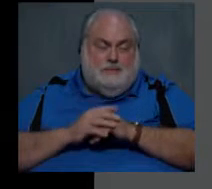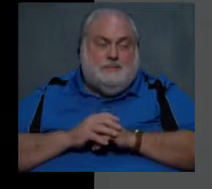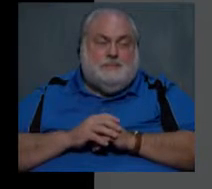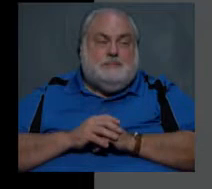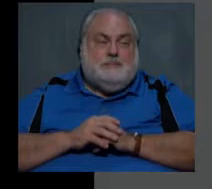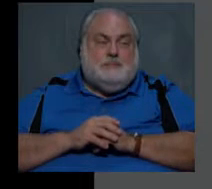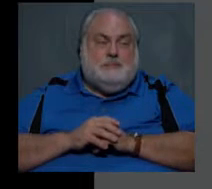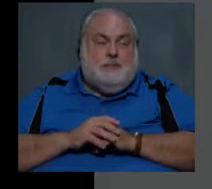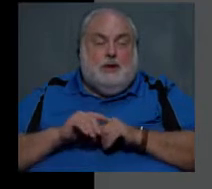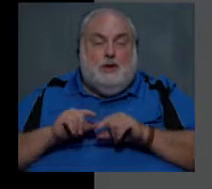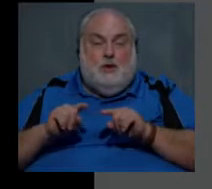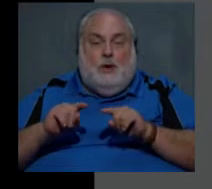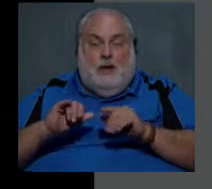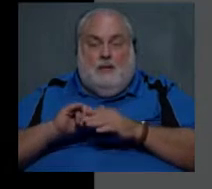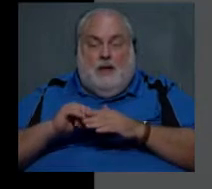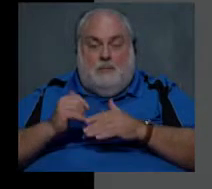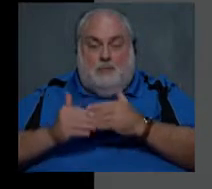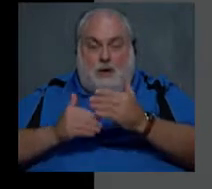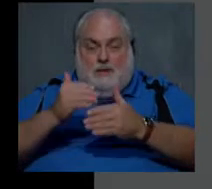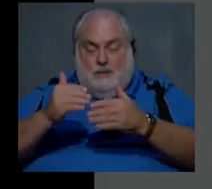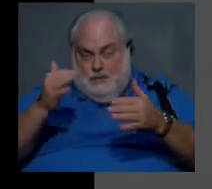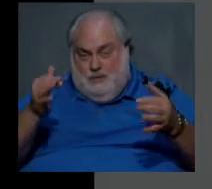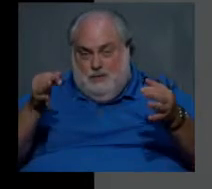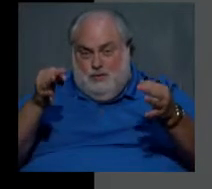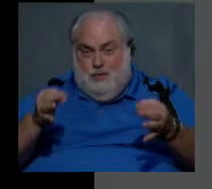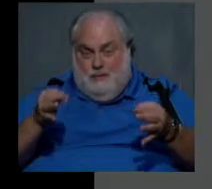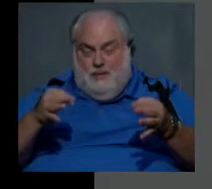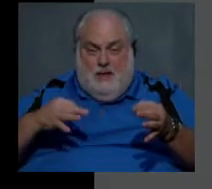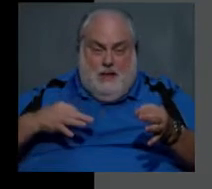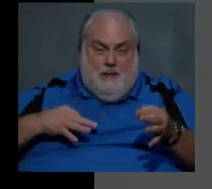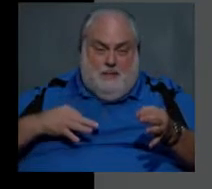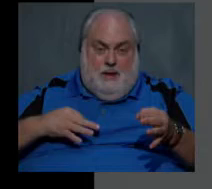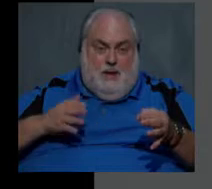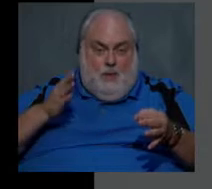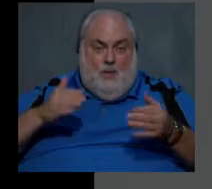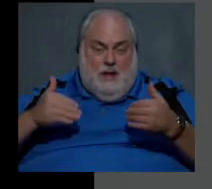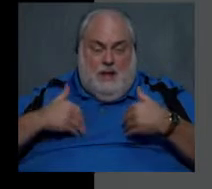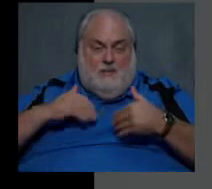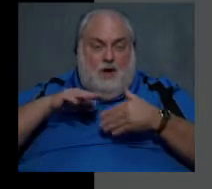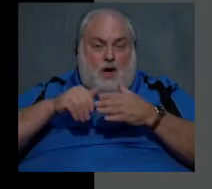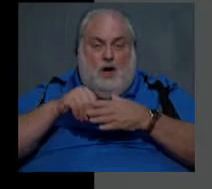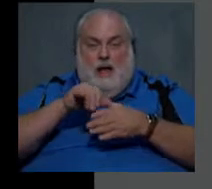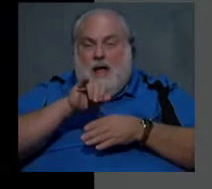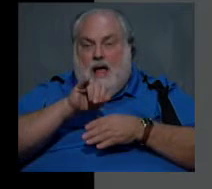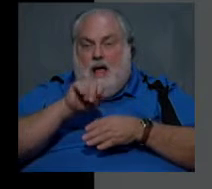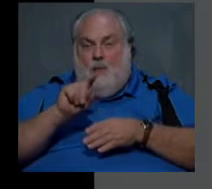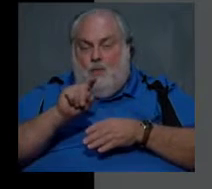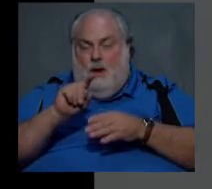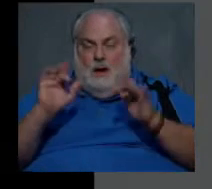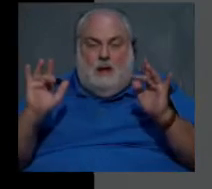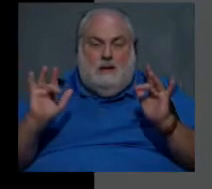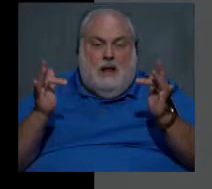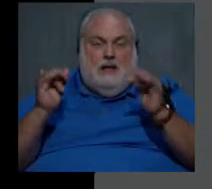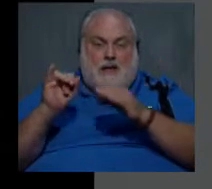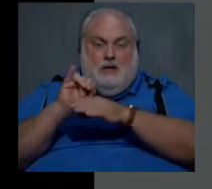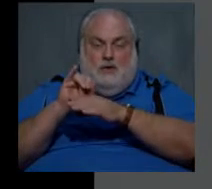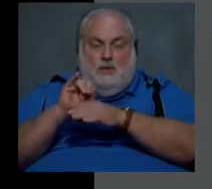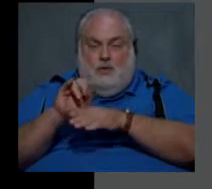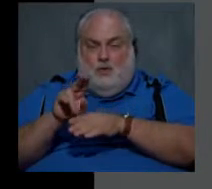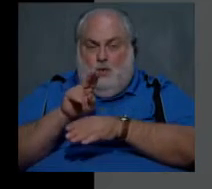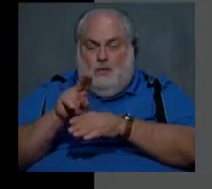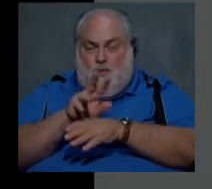uses. During the public hearing process, it was determined that the applicant would have all I-1 light industrial district enclosed